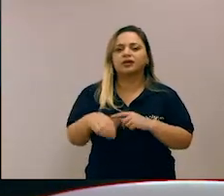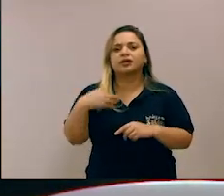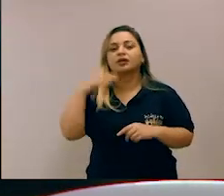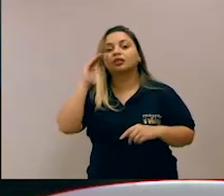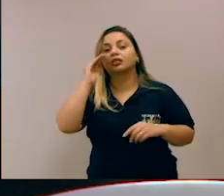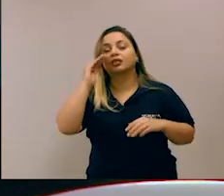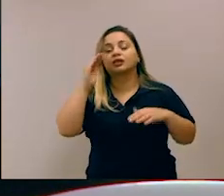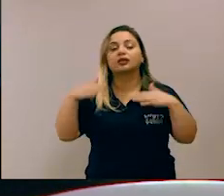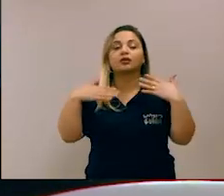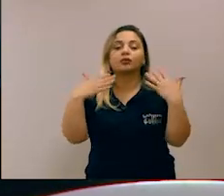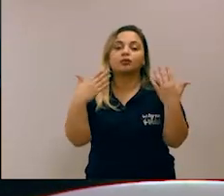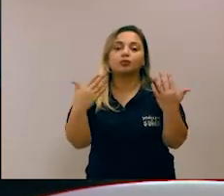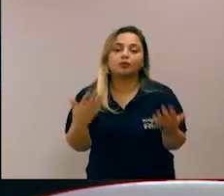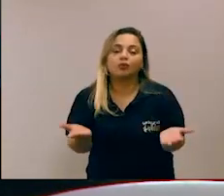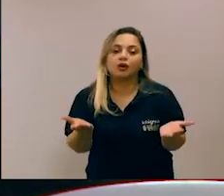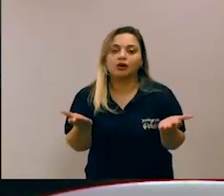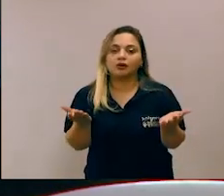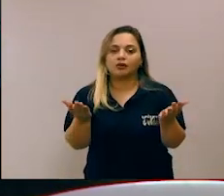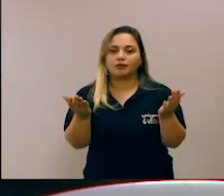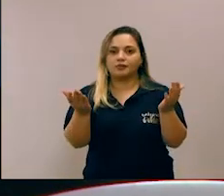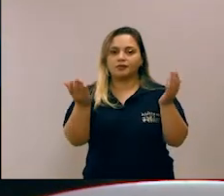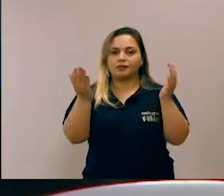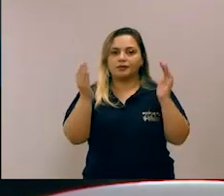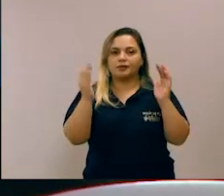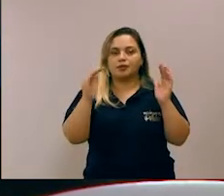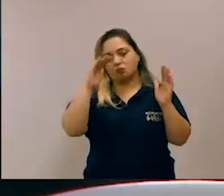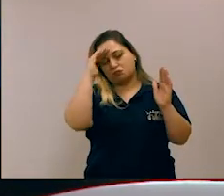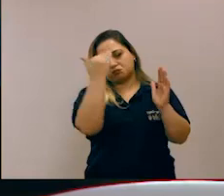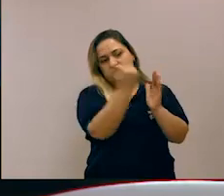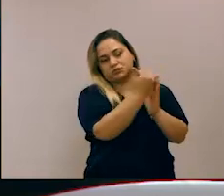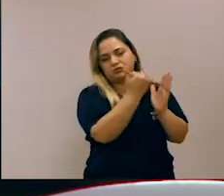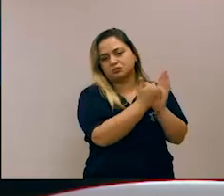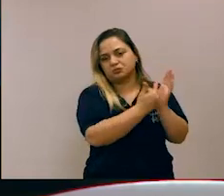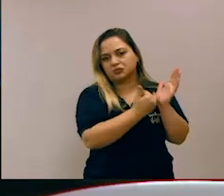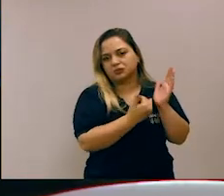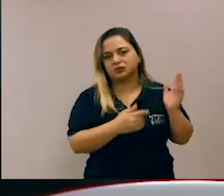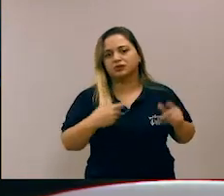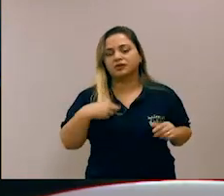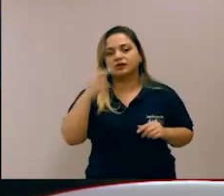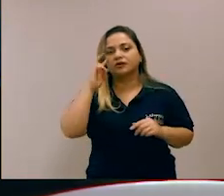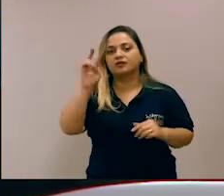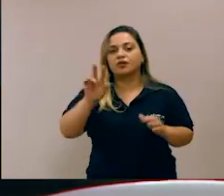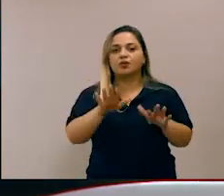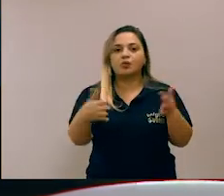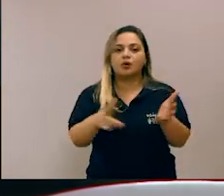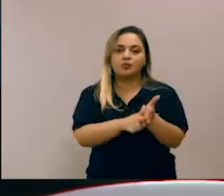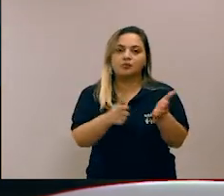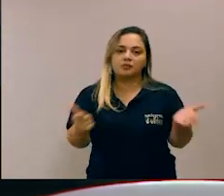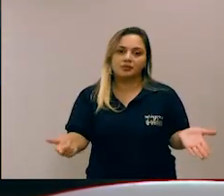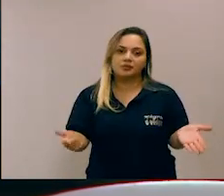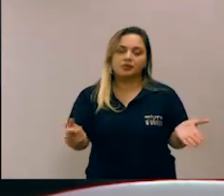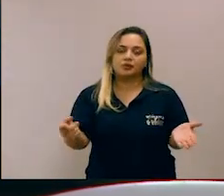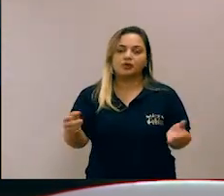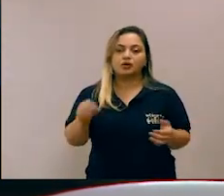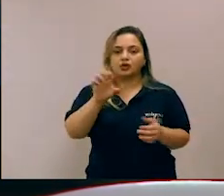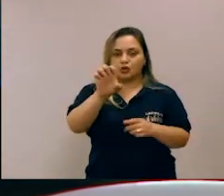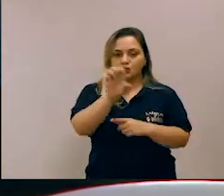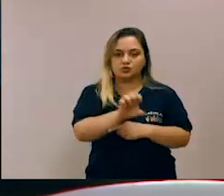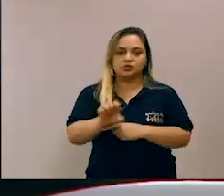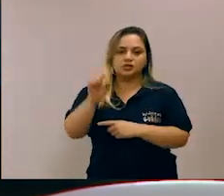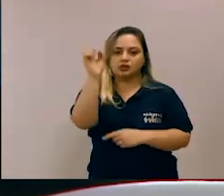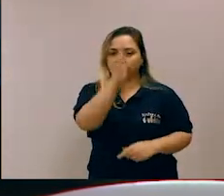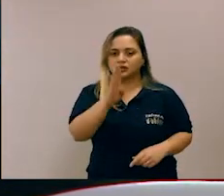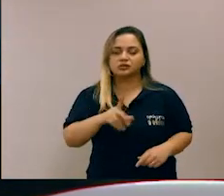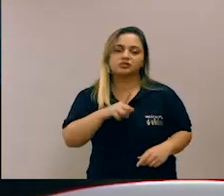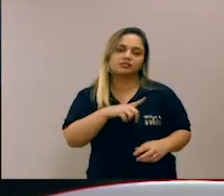to understand the purpose of the technology in their lives. So increasingly we see this role that has to